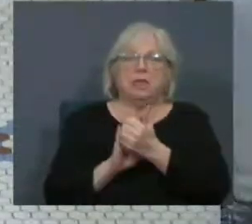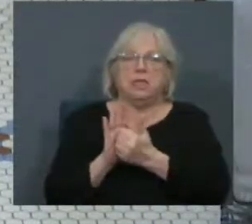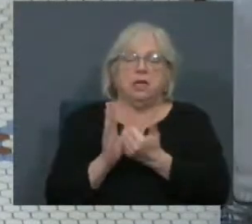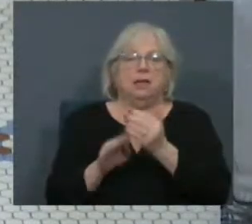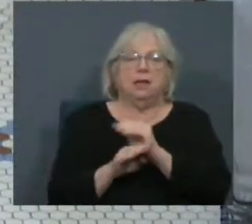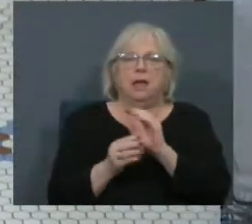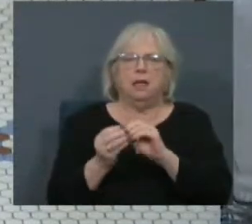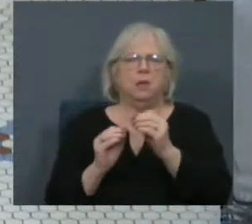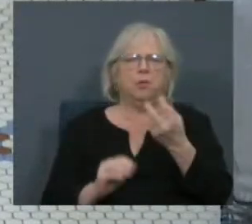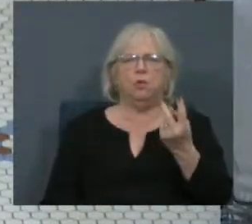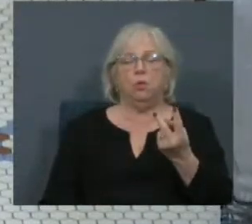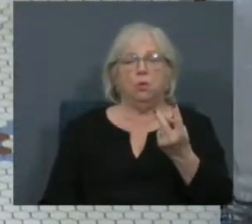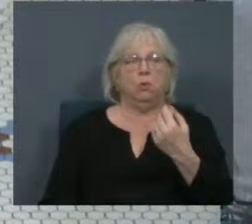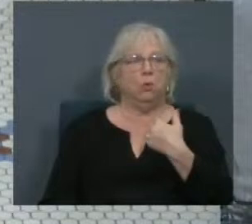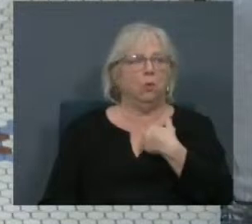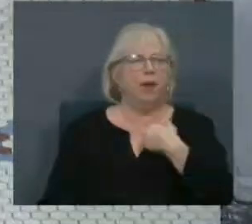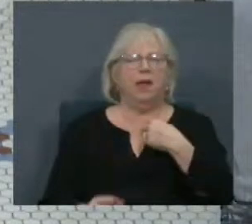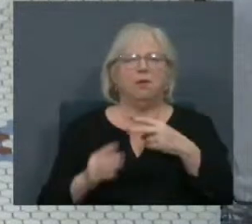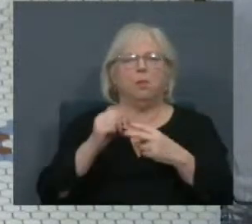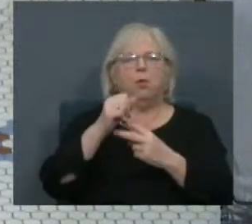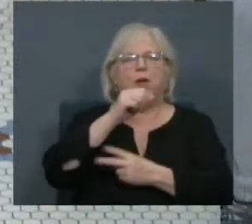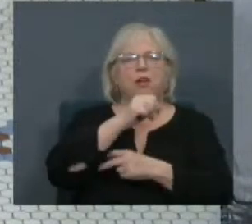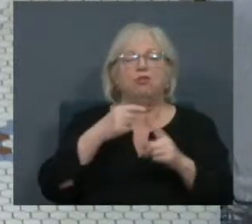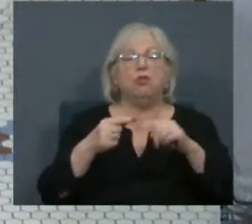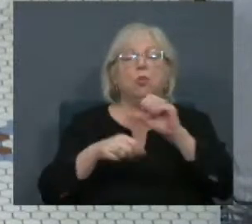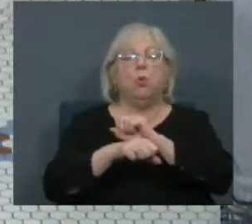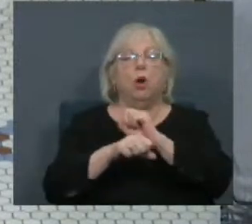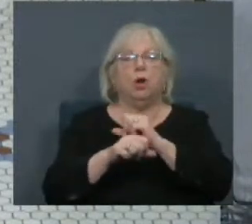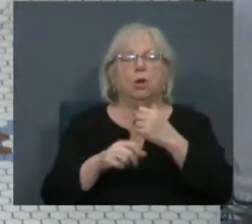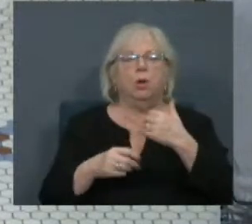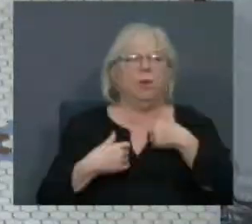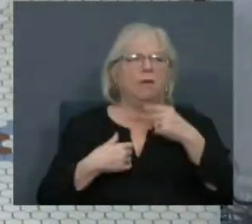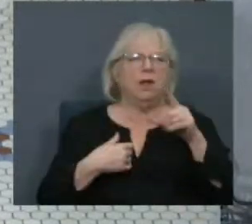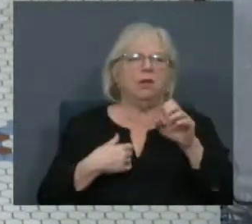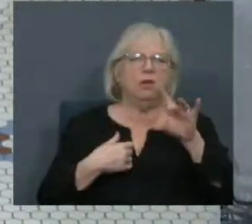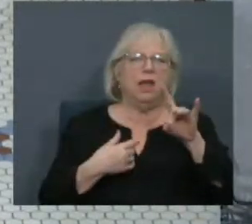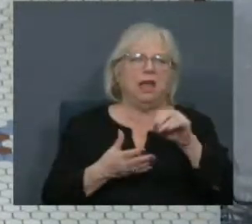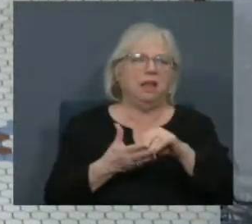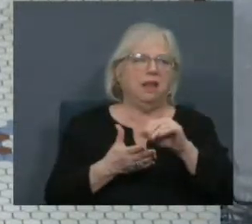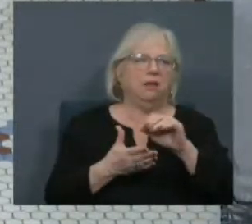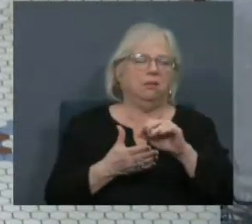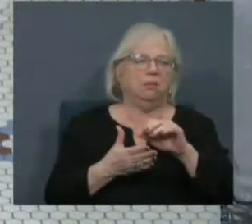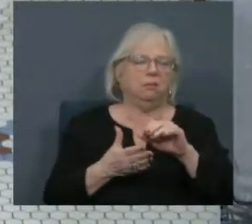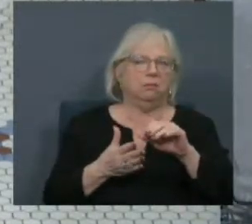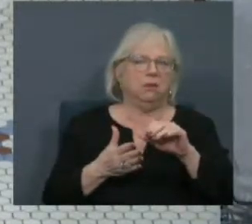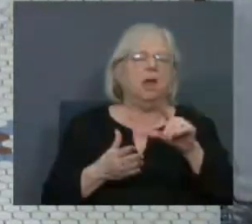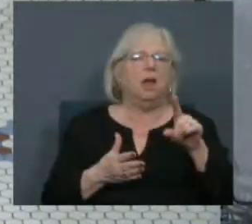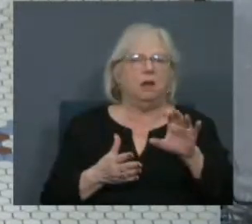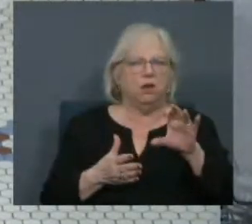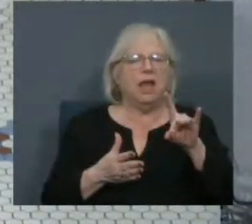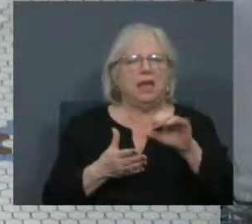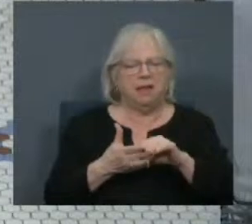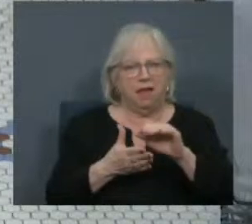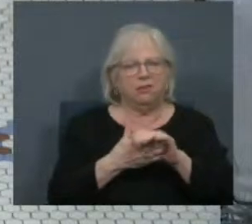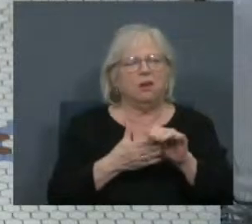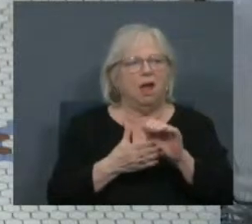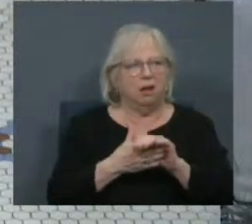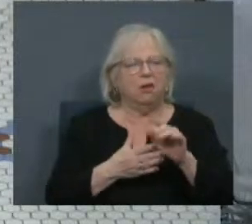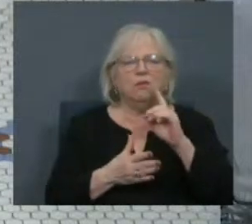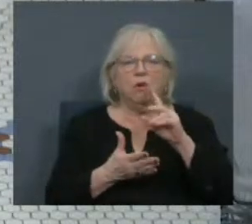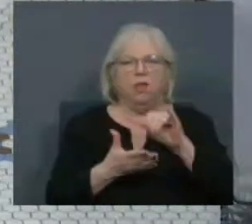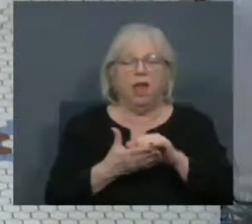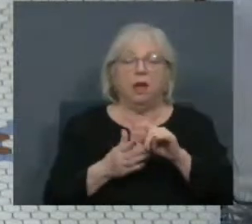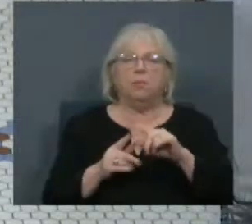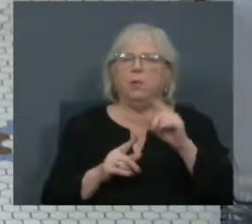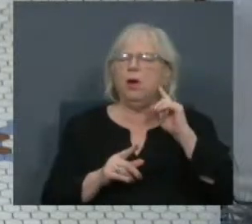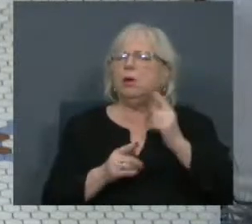item number 2, we have Bridge to Work. We currently have $180,000 yes, $180,000 for that.